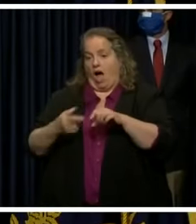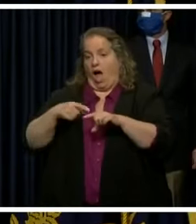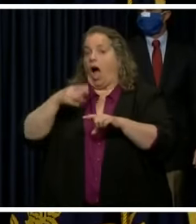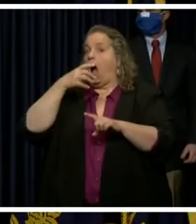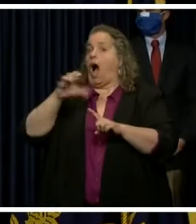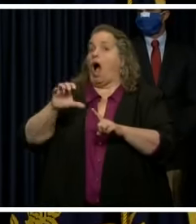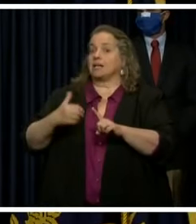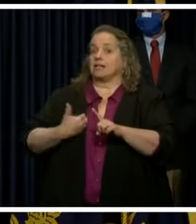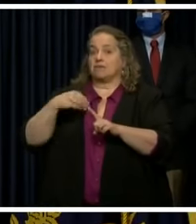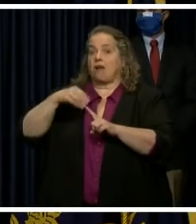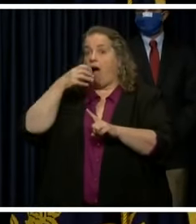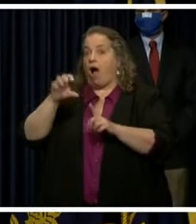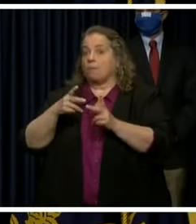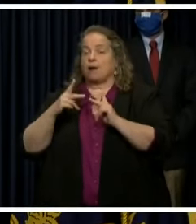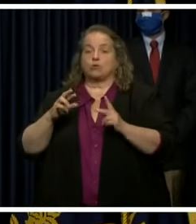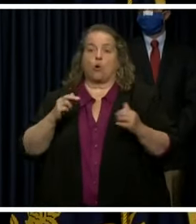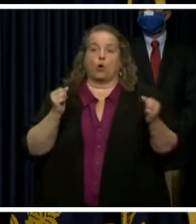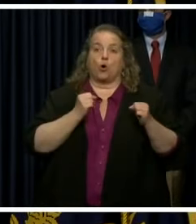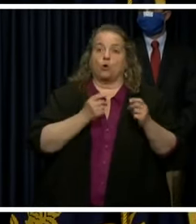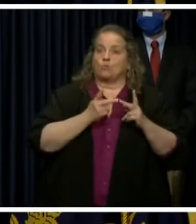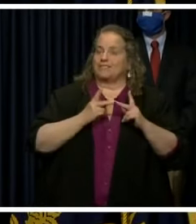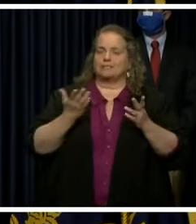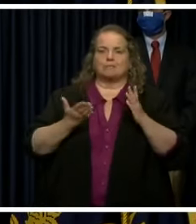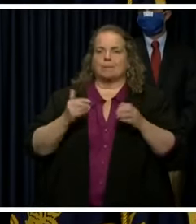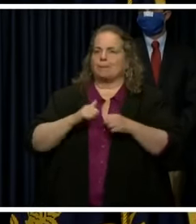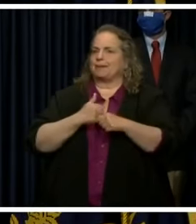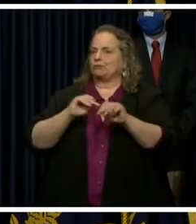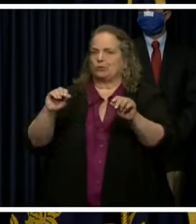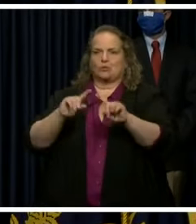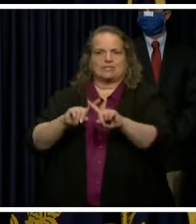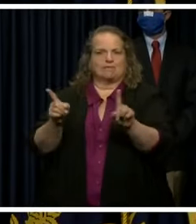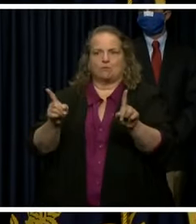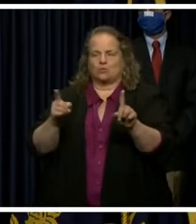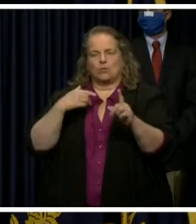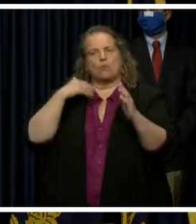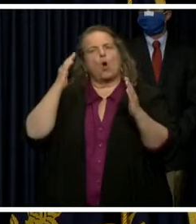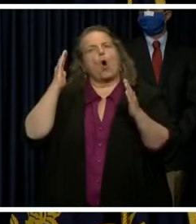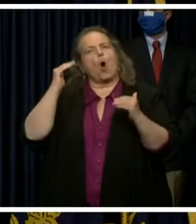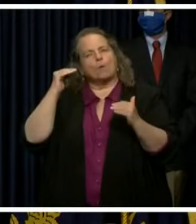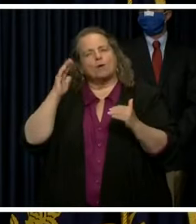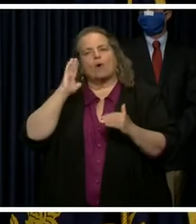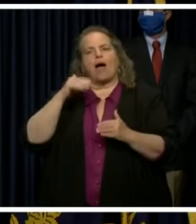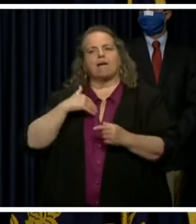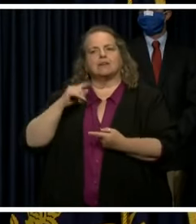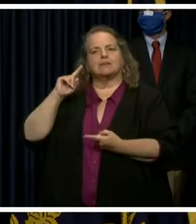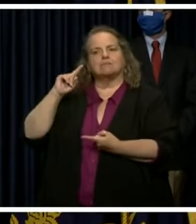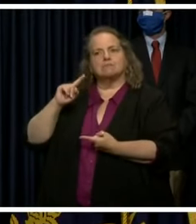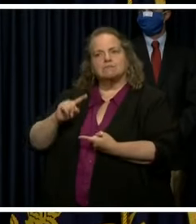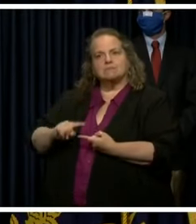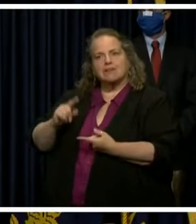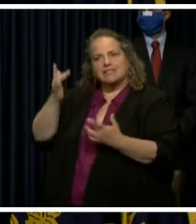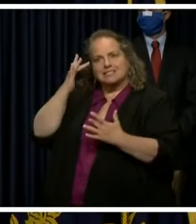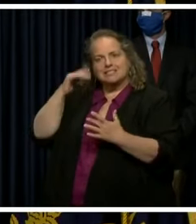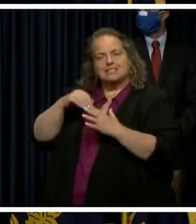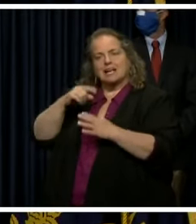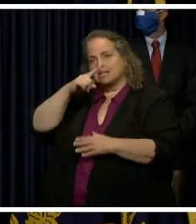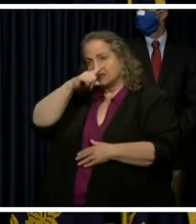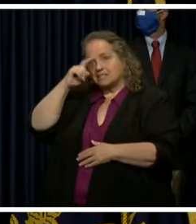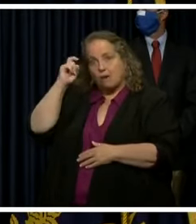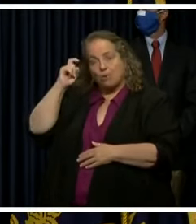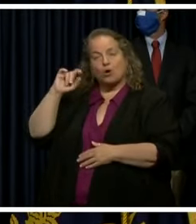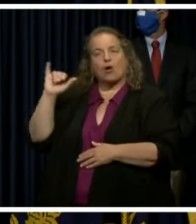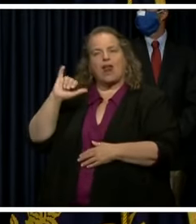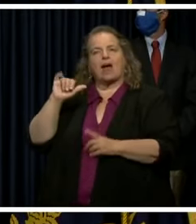or a colder place, may not help us. And so we're hoping that we were going to have some diminishment of the disease in the summer months like